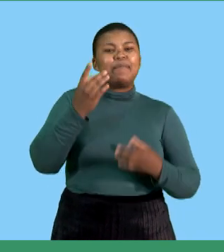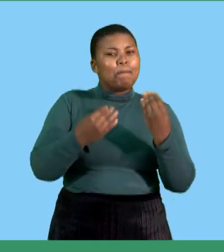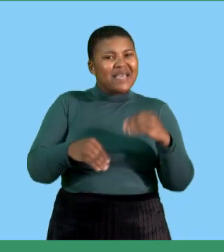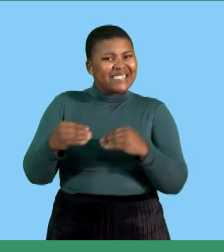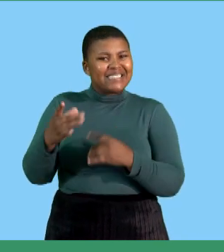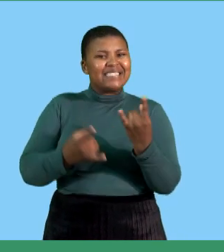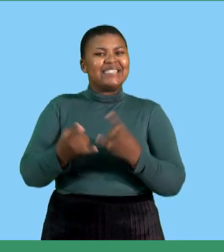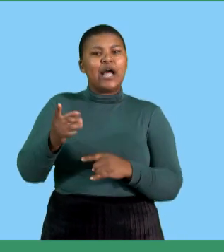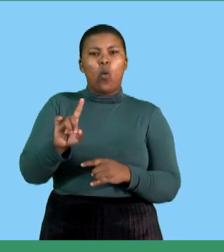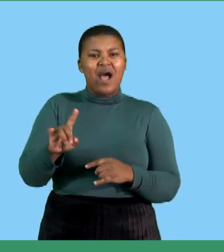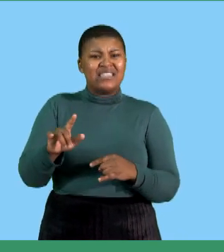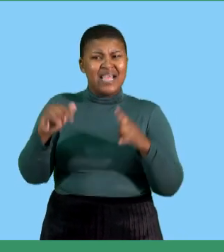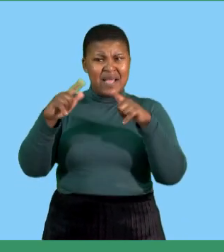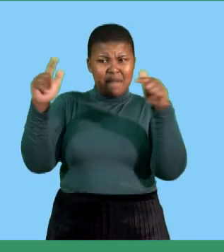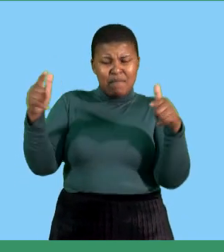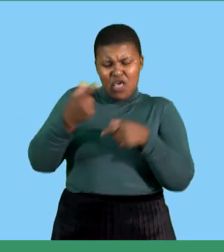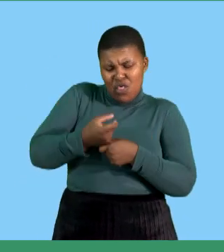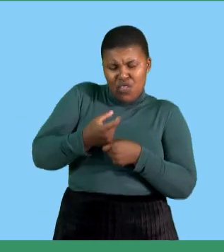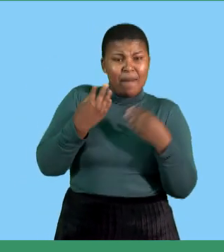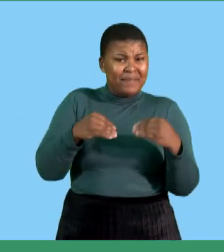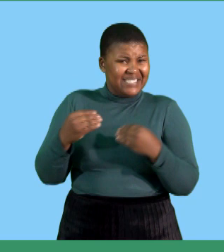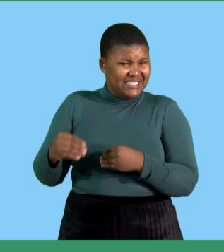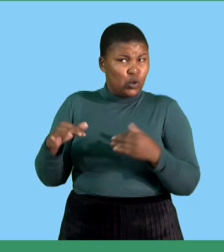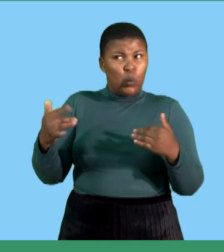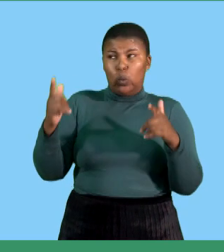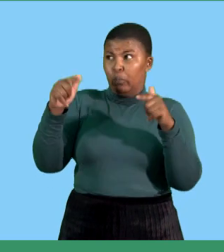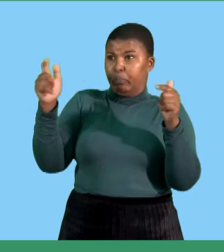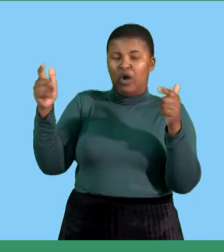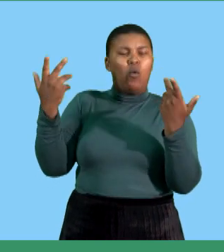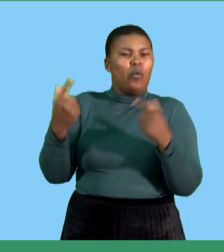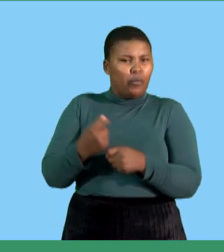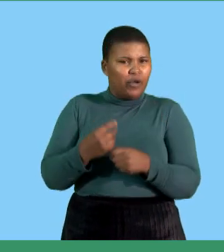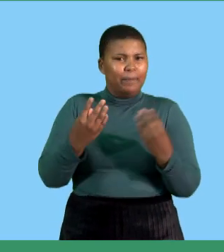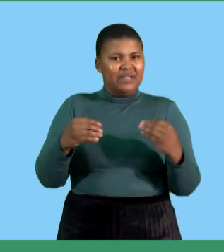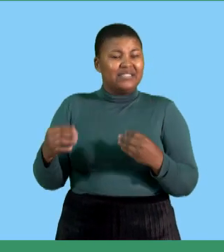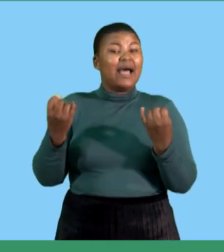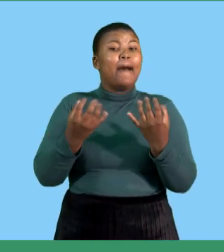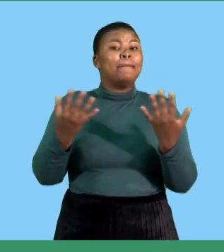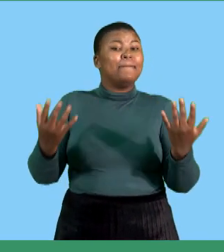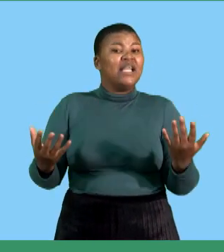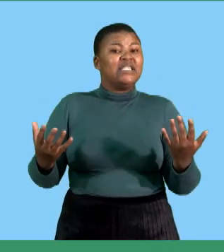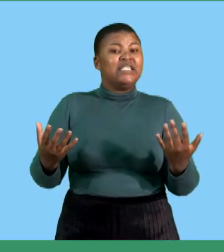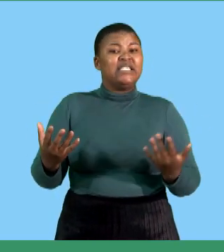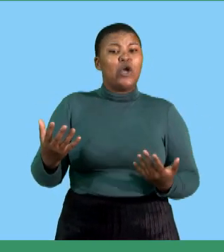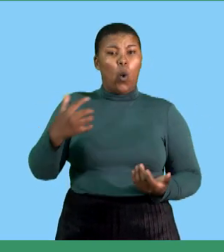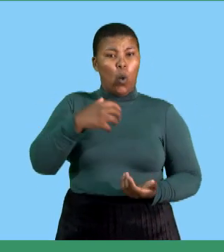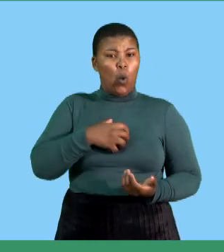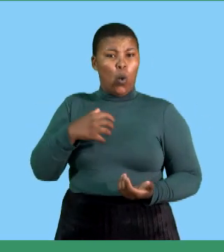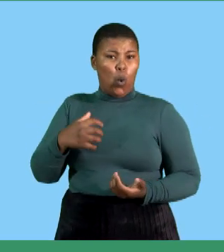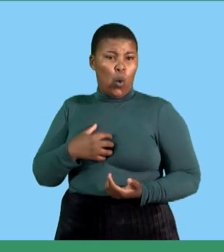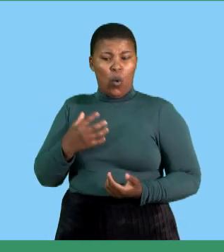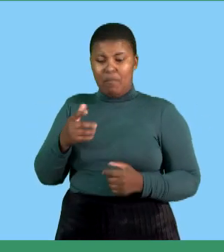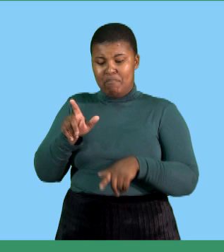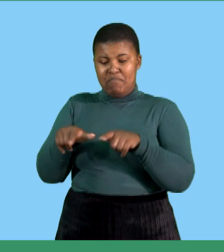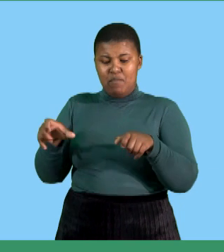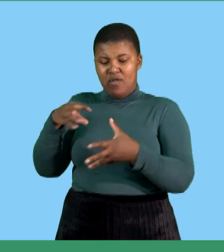selling? How big is the business? We're talking about the size of the business. The number of owners required, how many